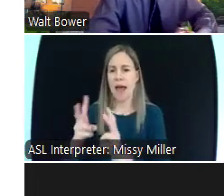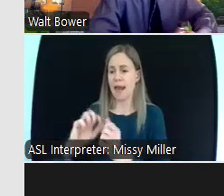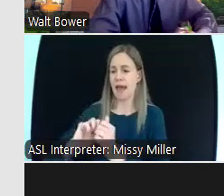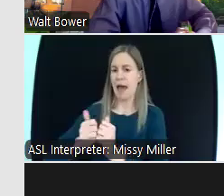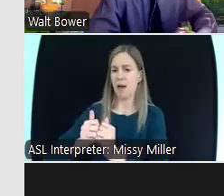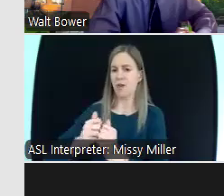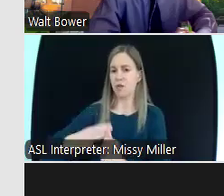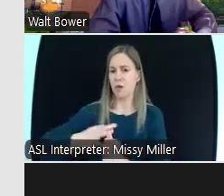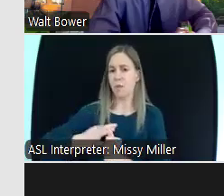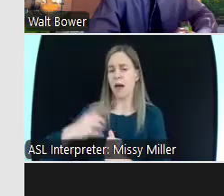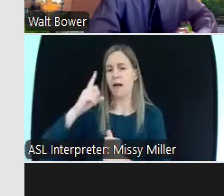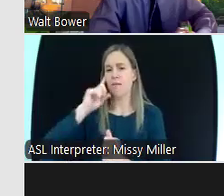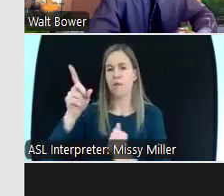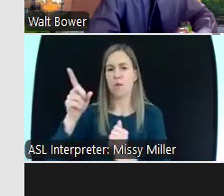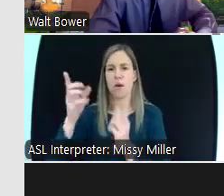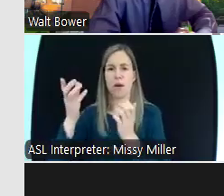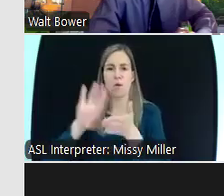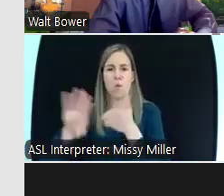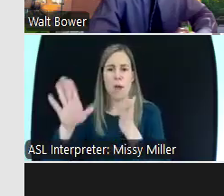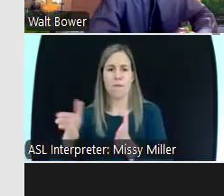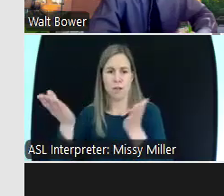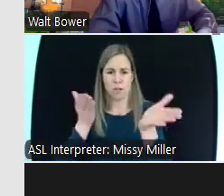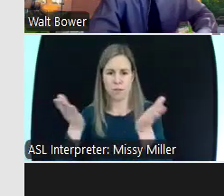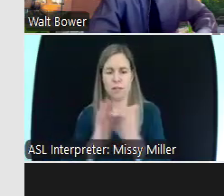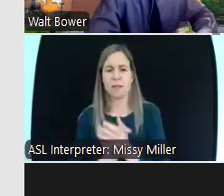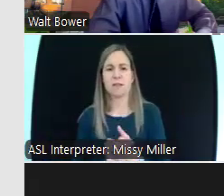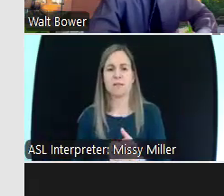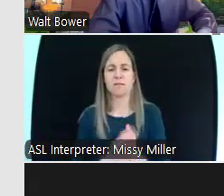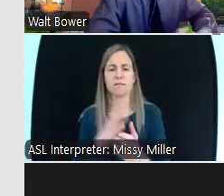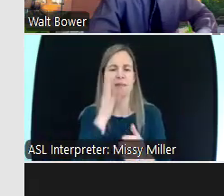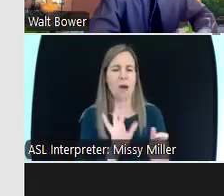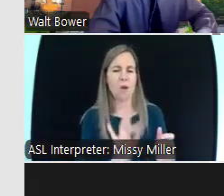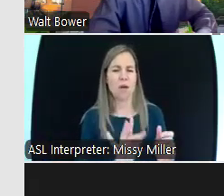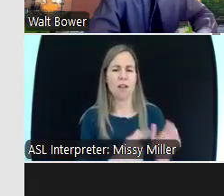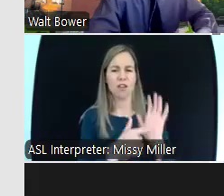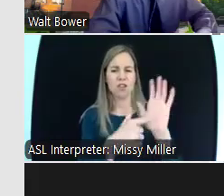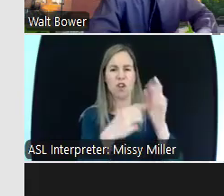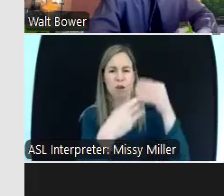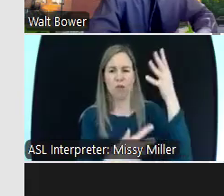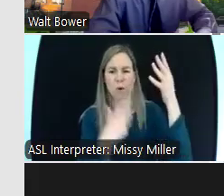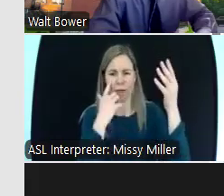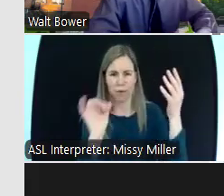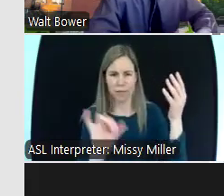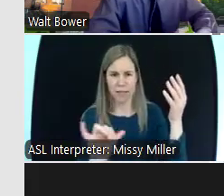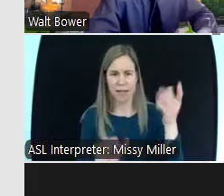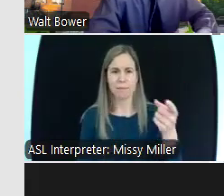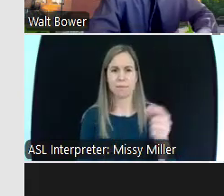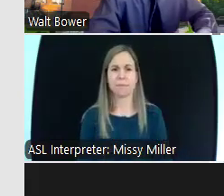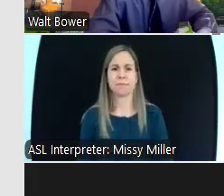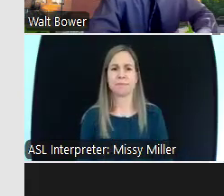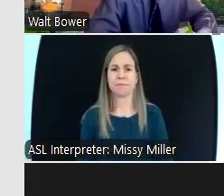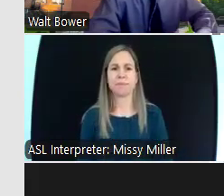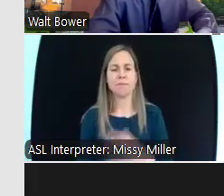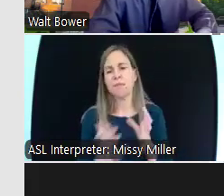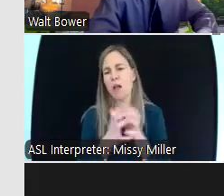this one up to show you all, but we've got a lot of one-pagers that really help on, here's